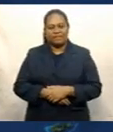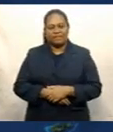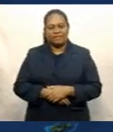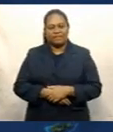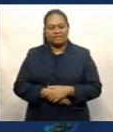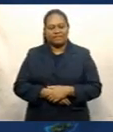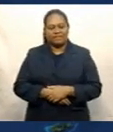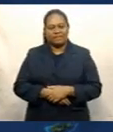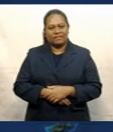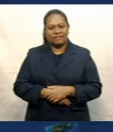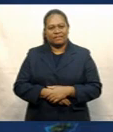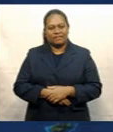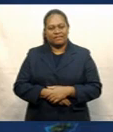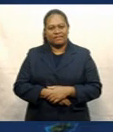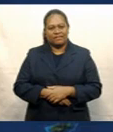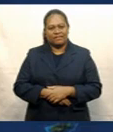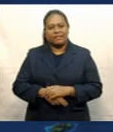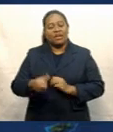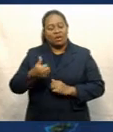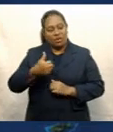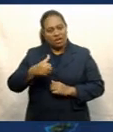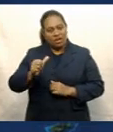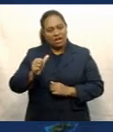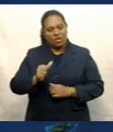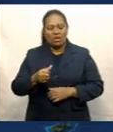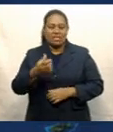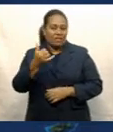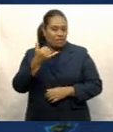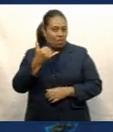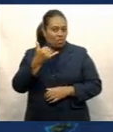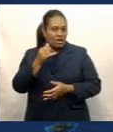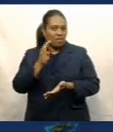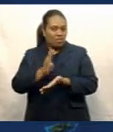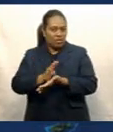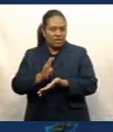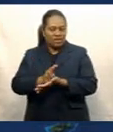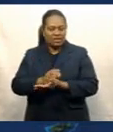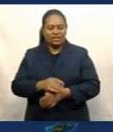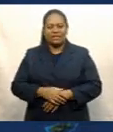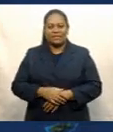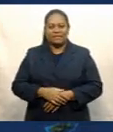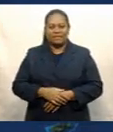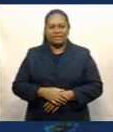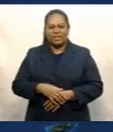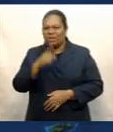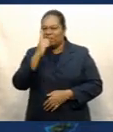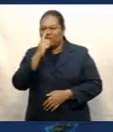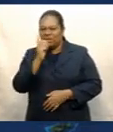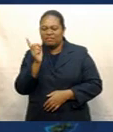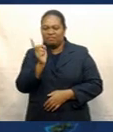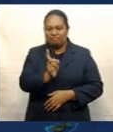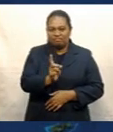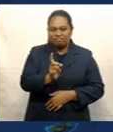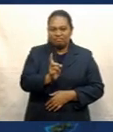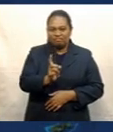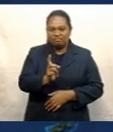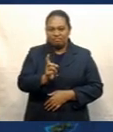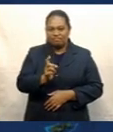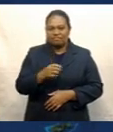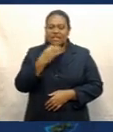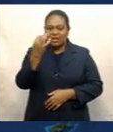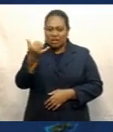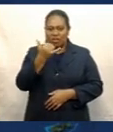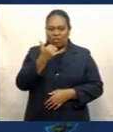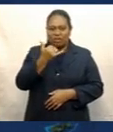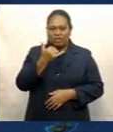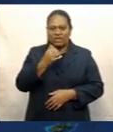allow on the phone bookings for things that customers may ask for and that we can provide.